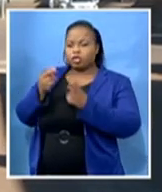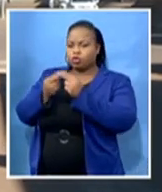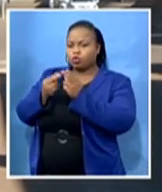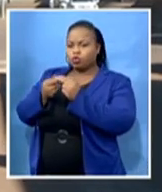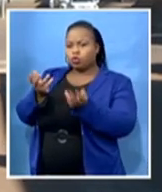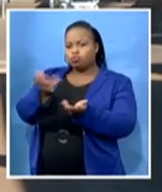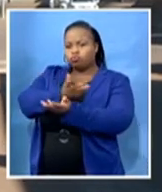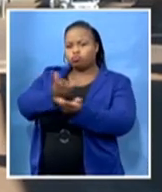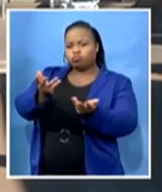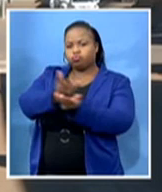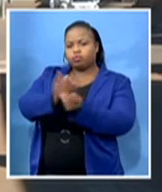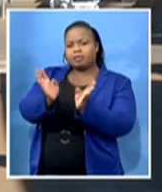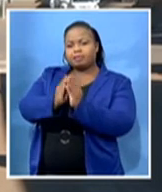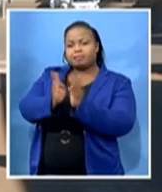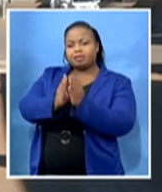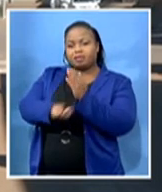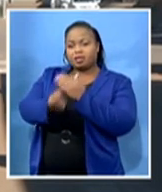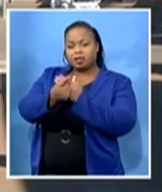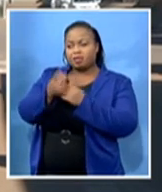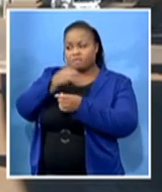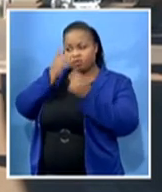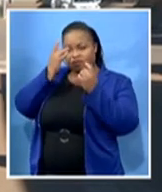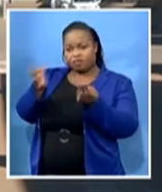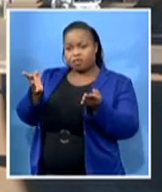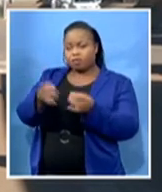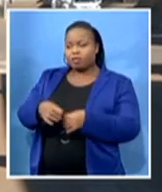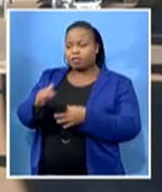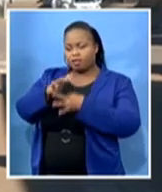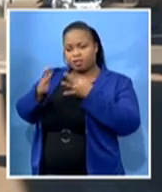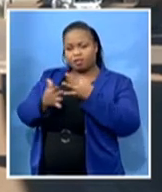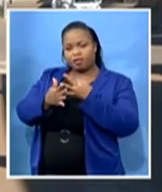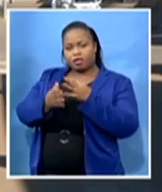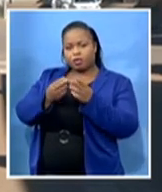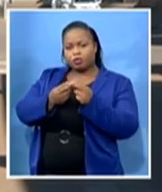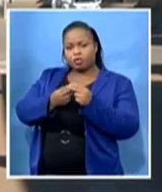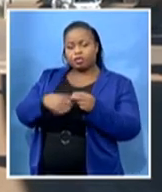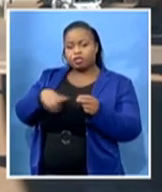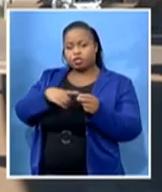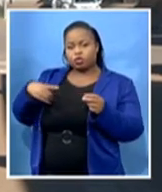that the 3 units which a doctor who is tested positive